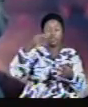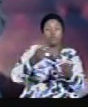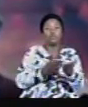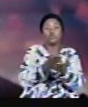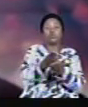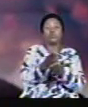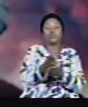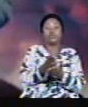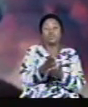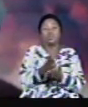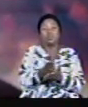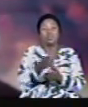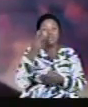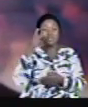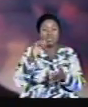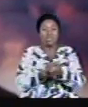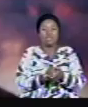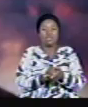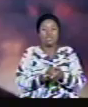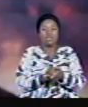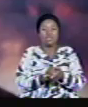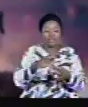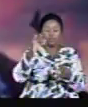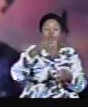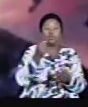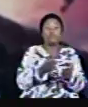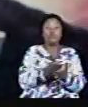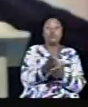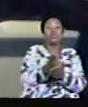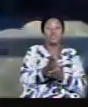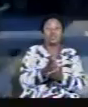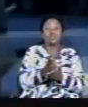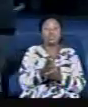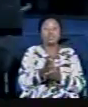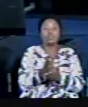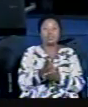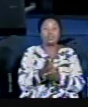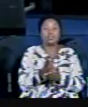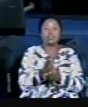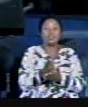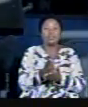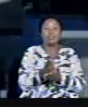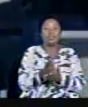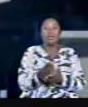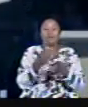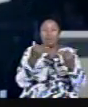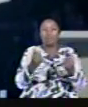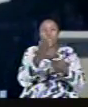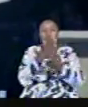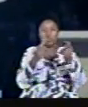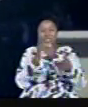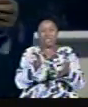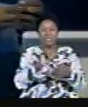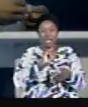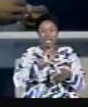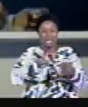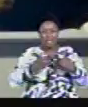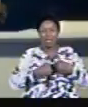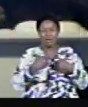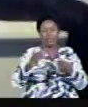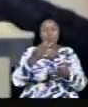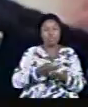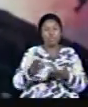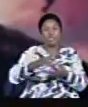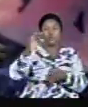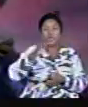that. The Spirit of truth. Now, somebody says, I have the Holy Ghost. And he's